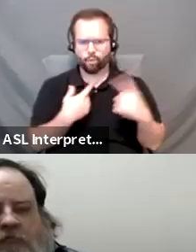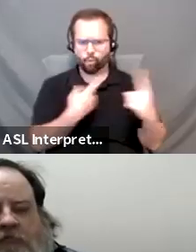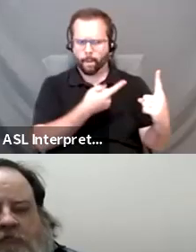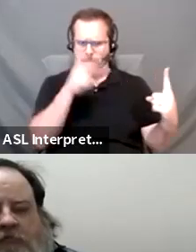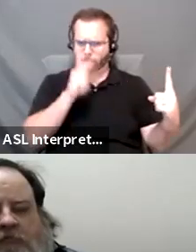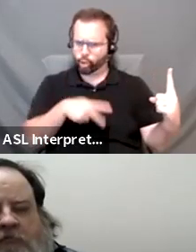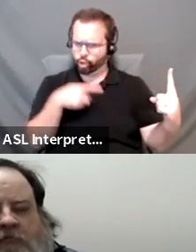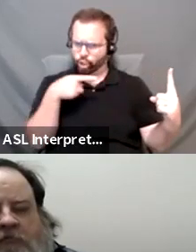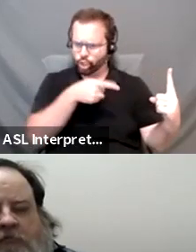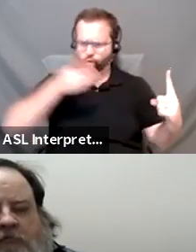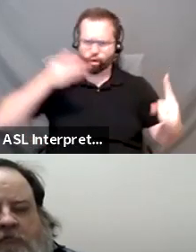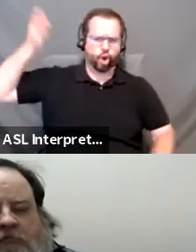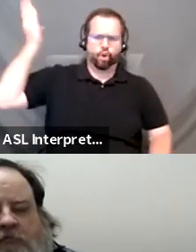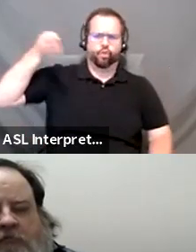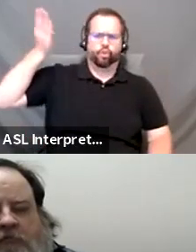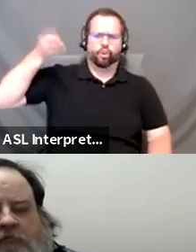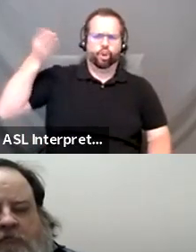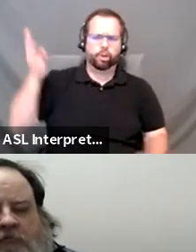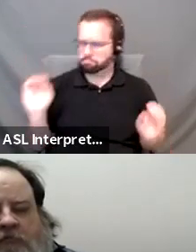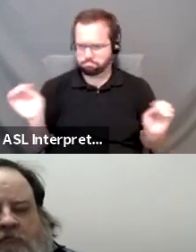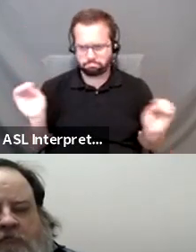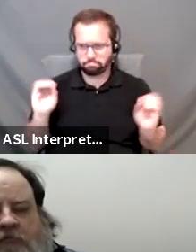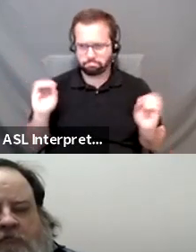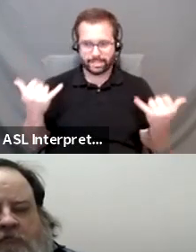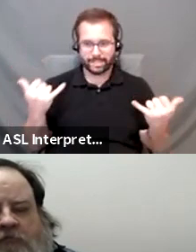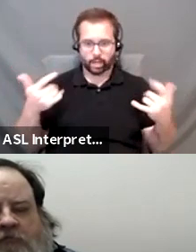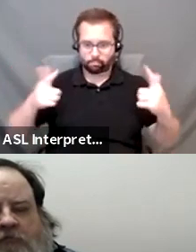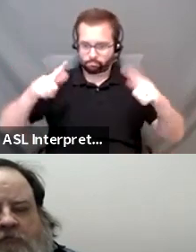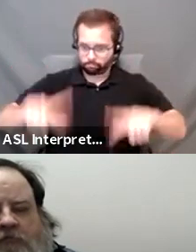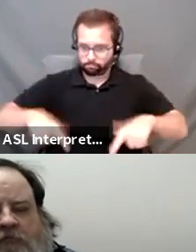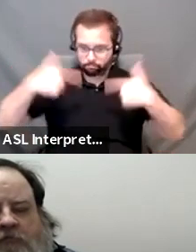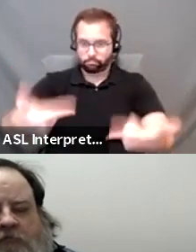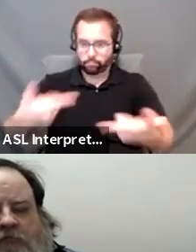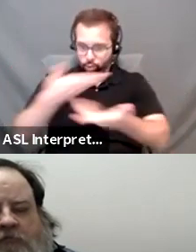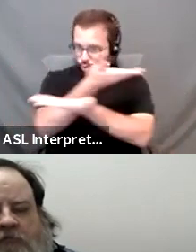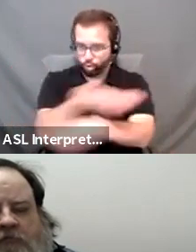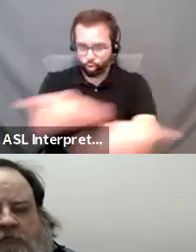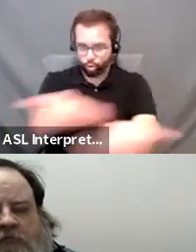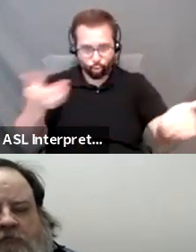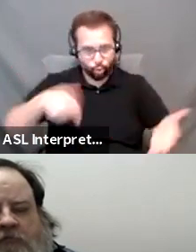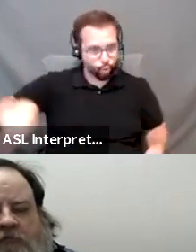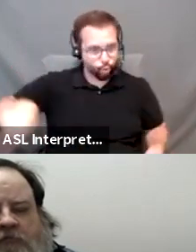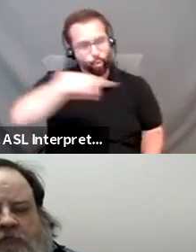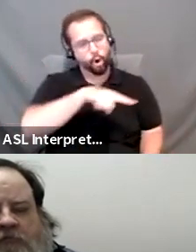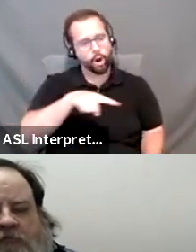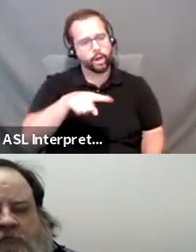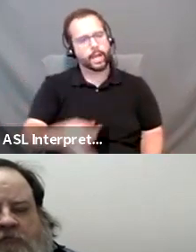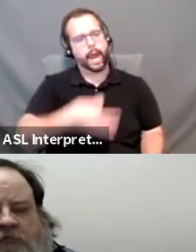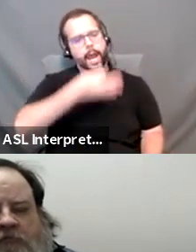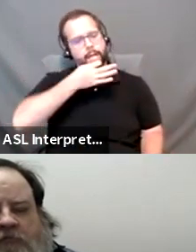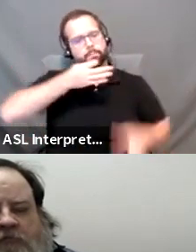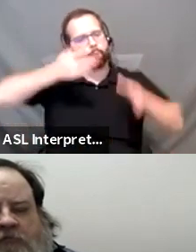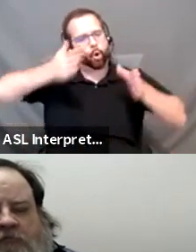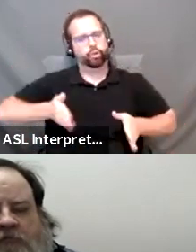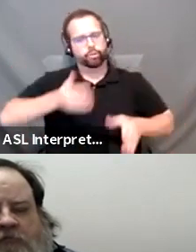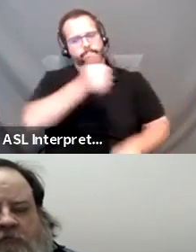so with that, I'm going to open it up. First, I want to, if anybody just happened to be